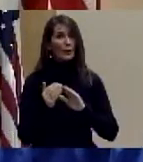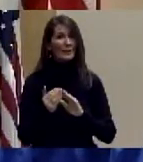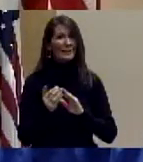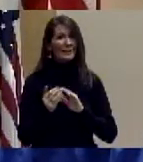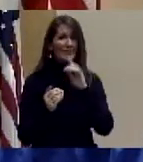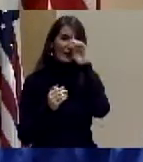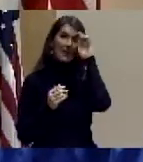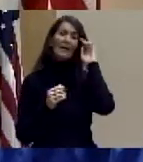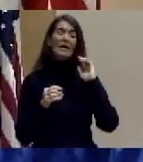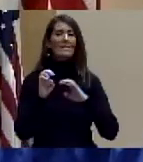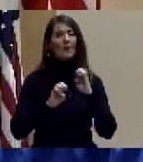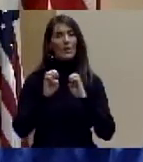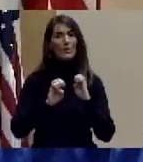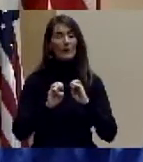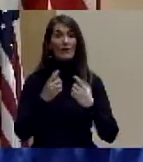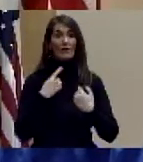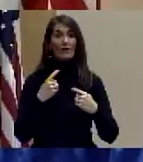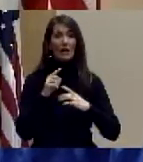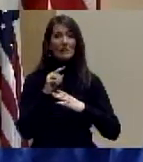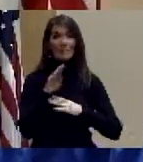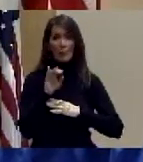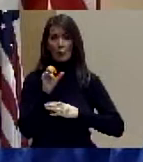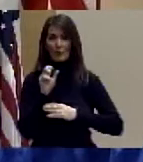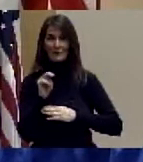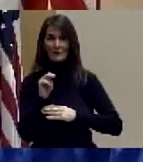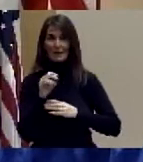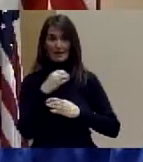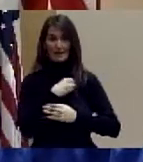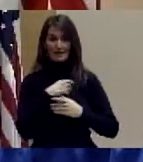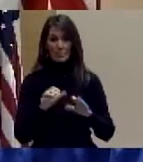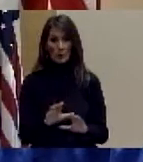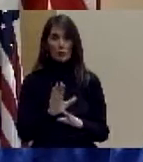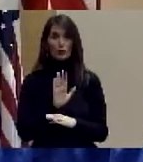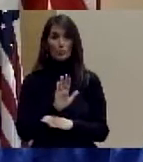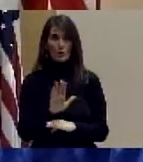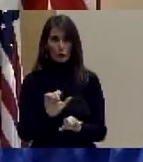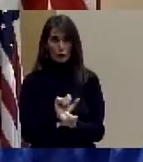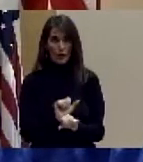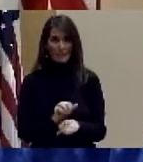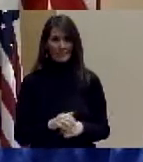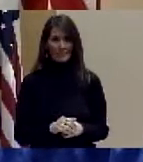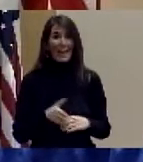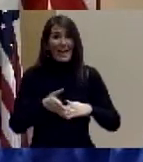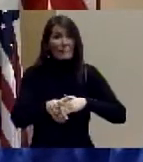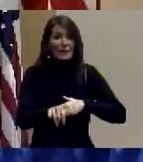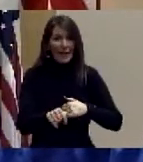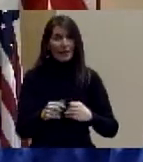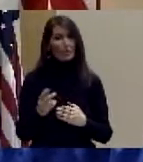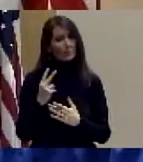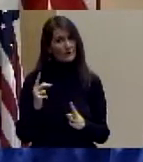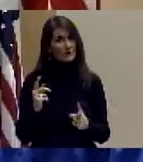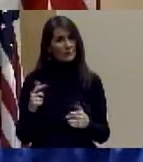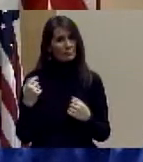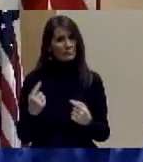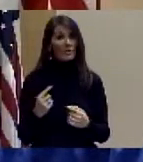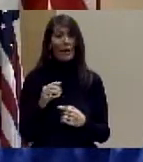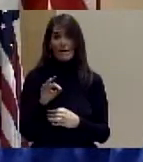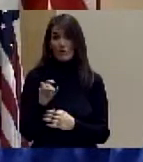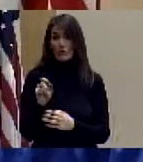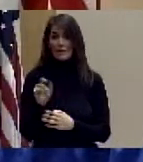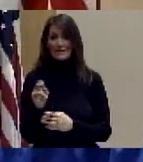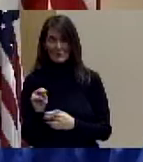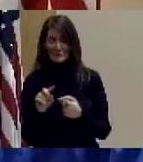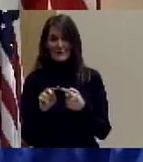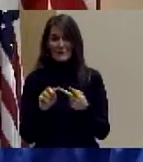just how effectively our Brighton Police Department does its job. Since that time, we've seen incidents in Ferguson,